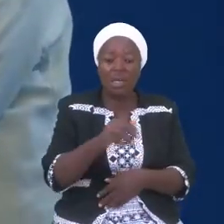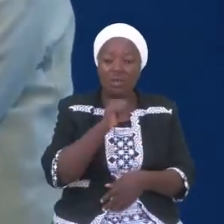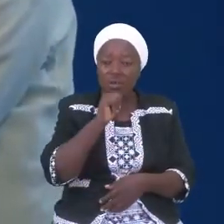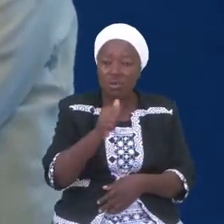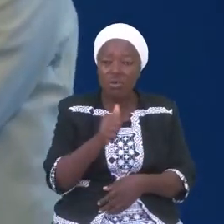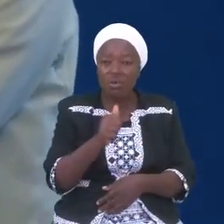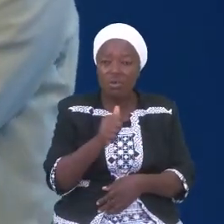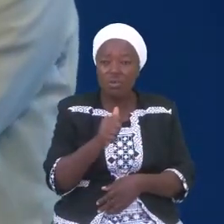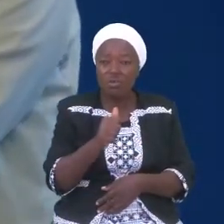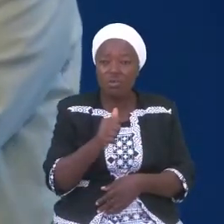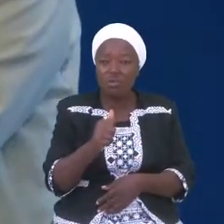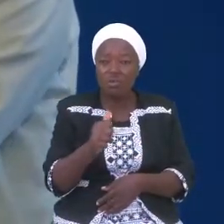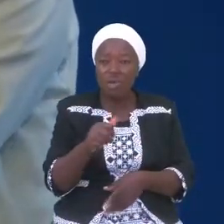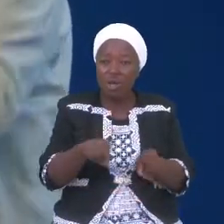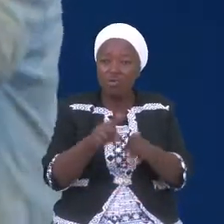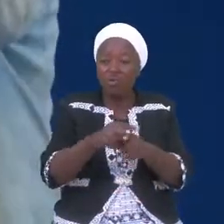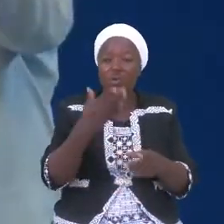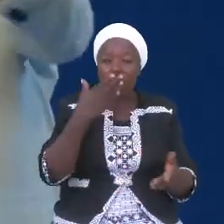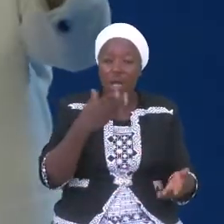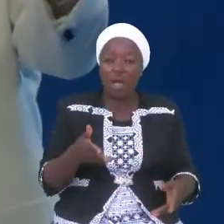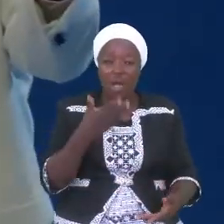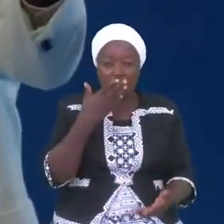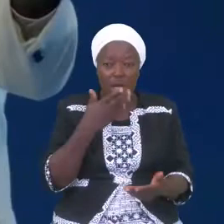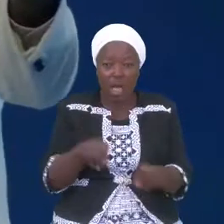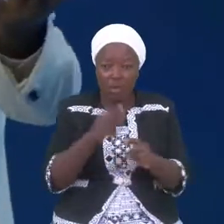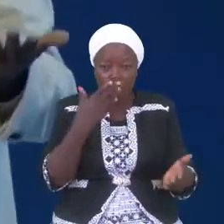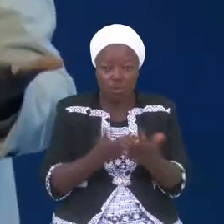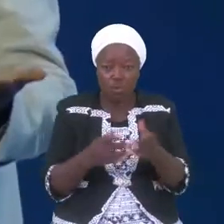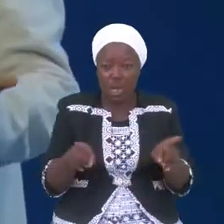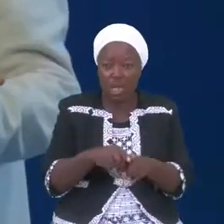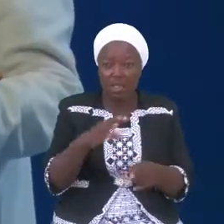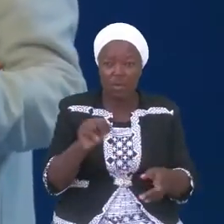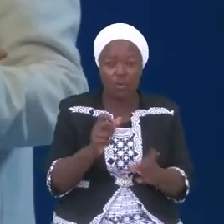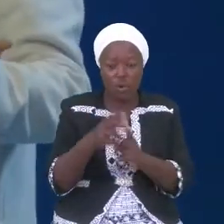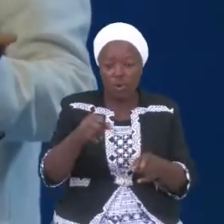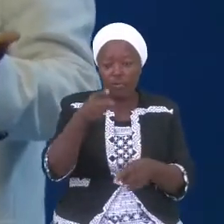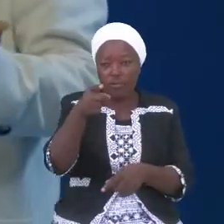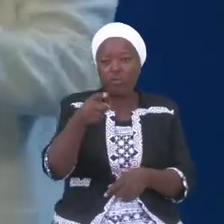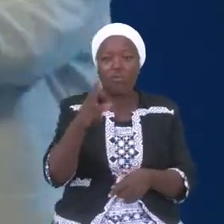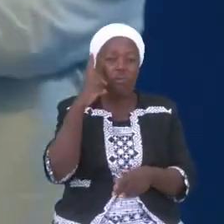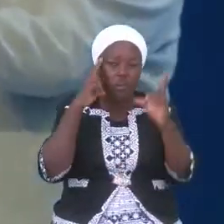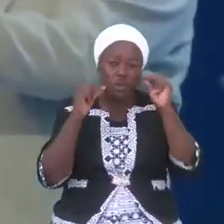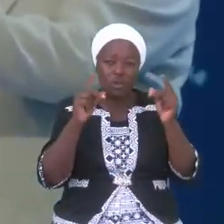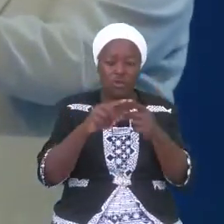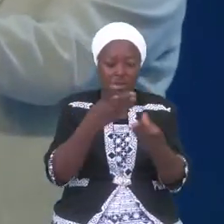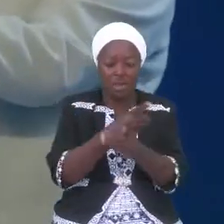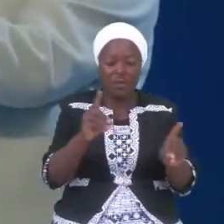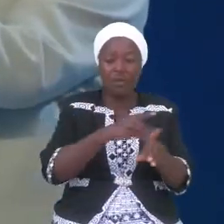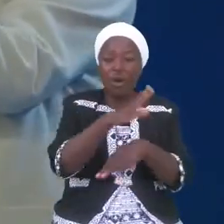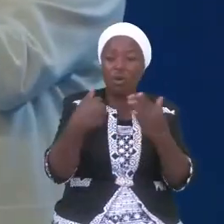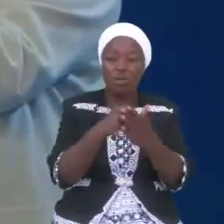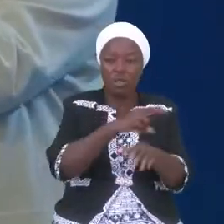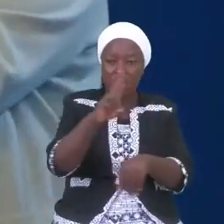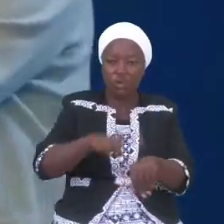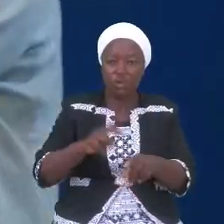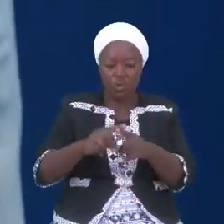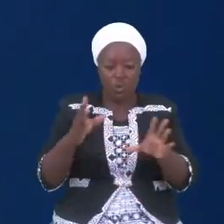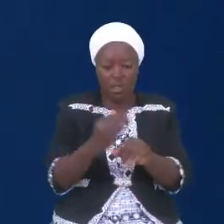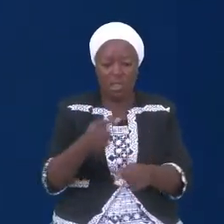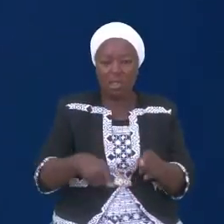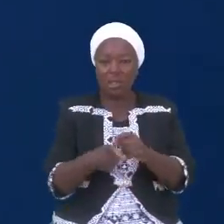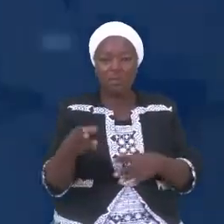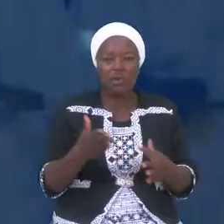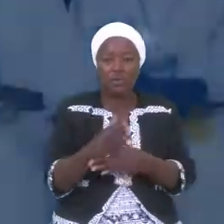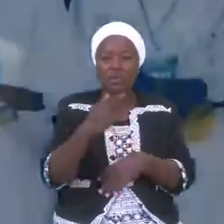good as the one of Moses to deliver a whole nation, to get them through the Red Sea,